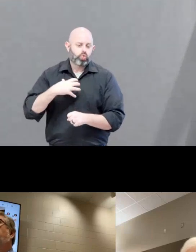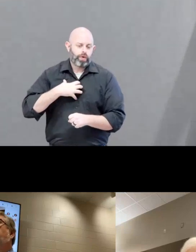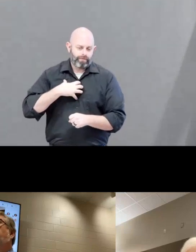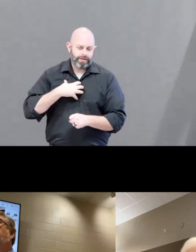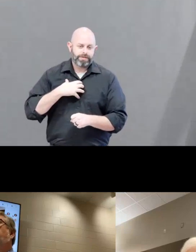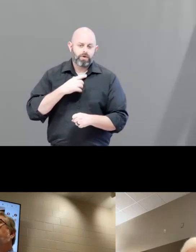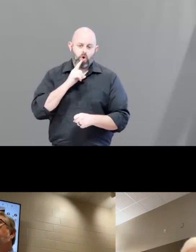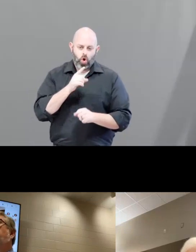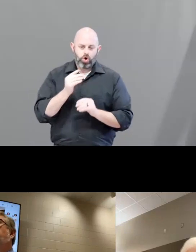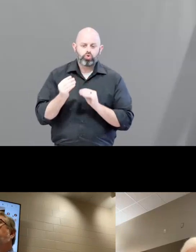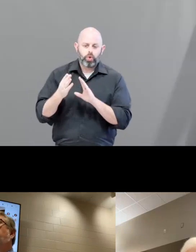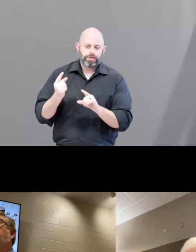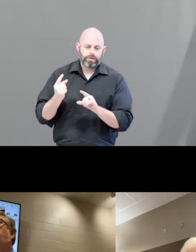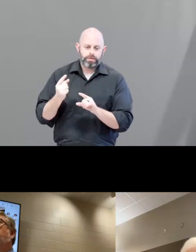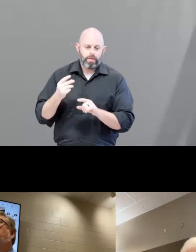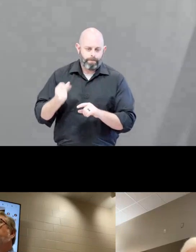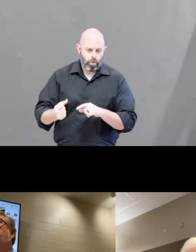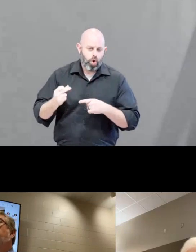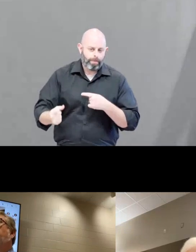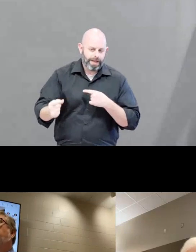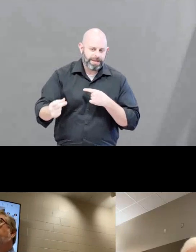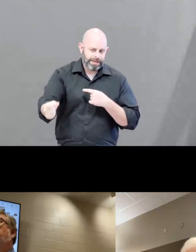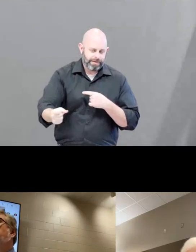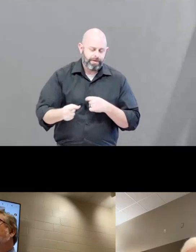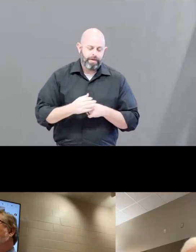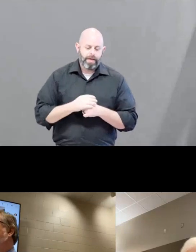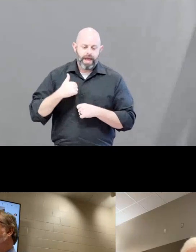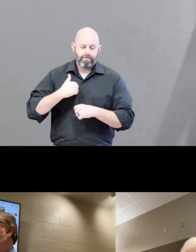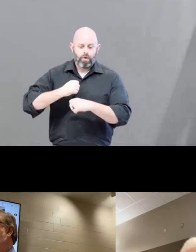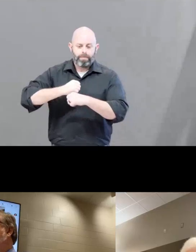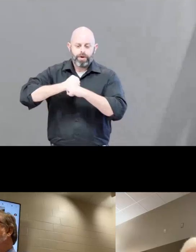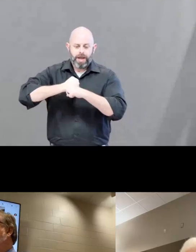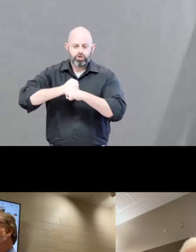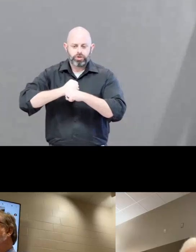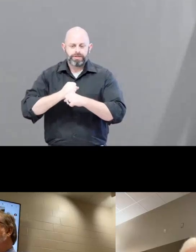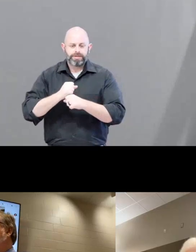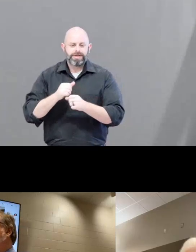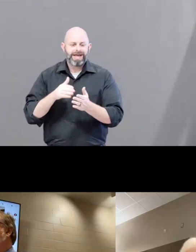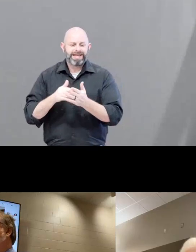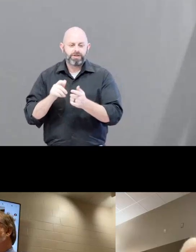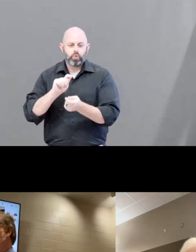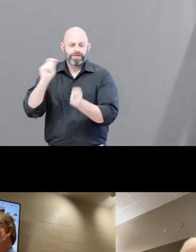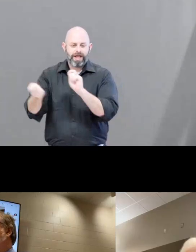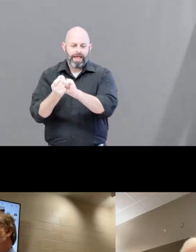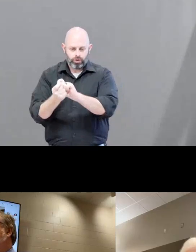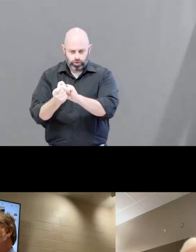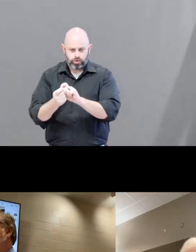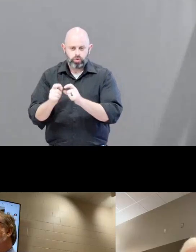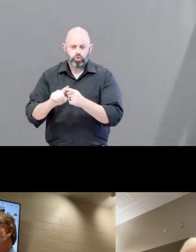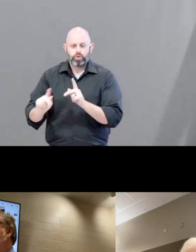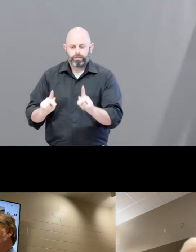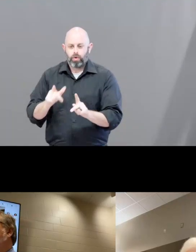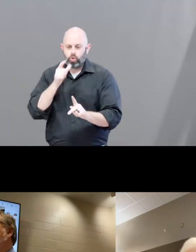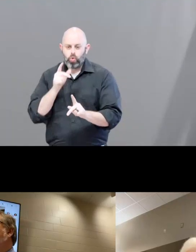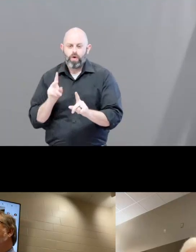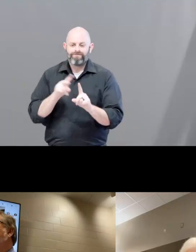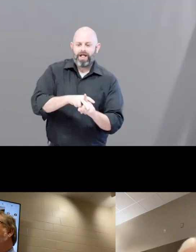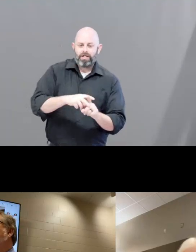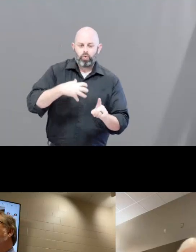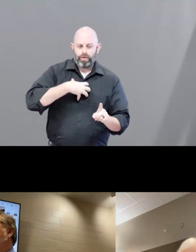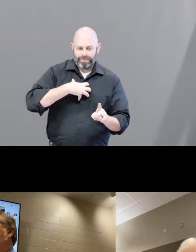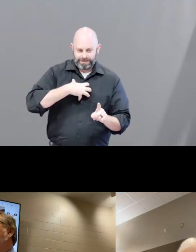are addressed promptly. There's protections against retaliation to individuals who file